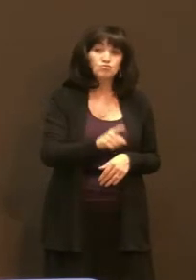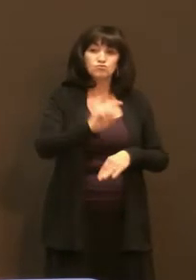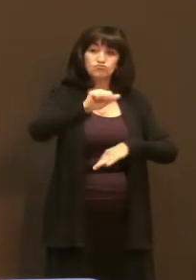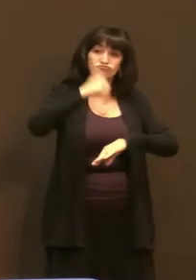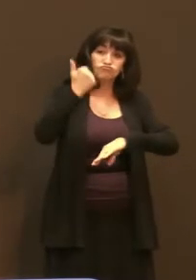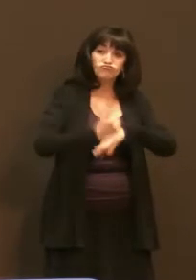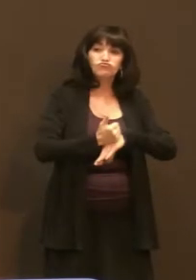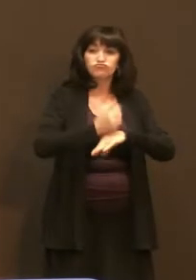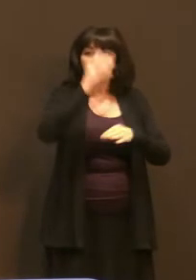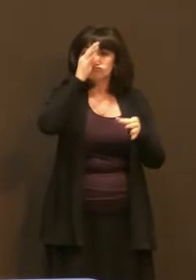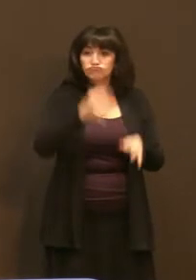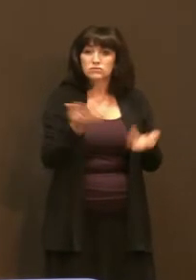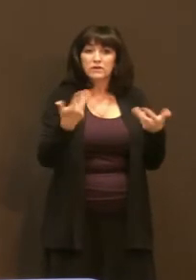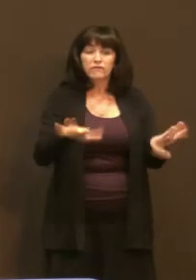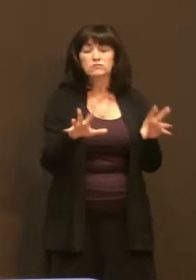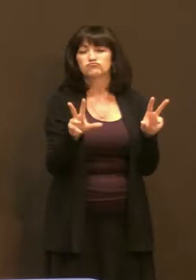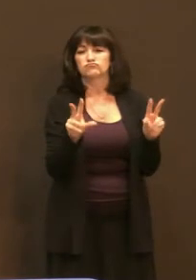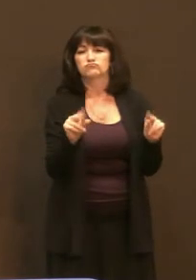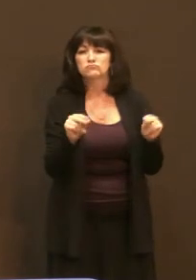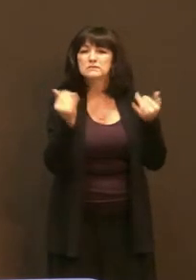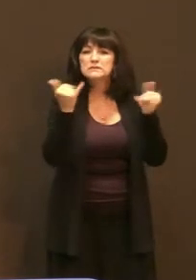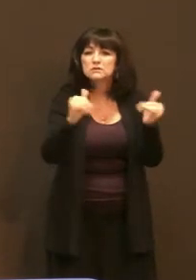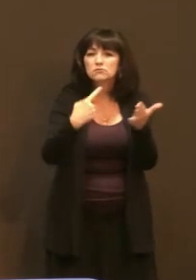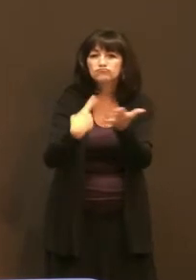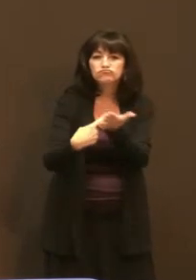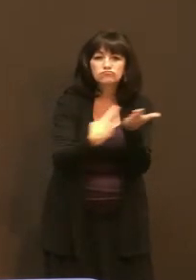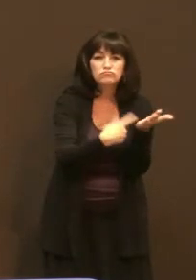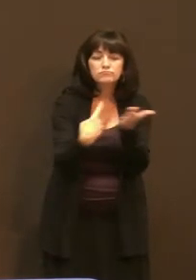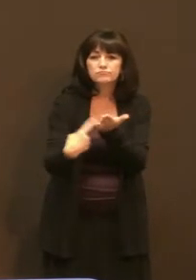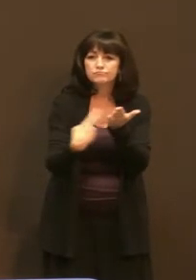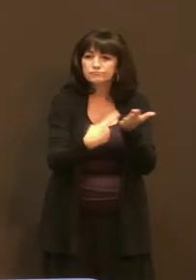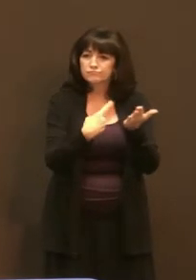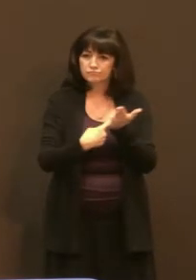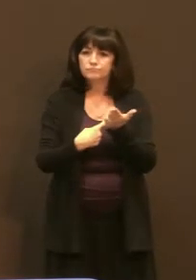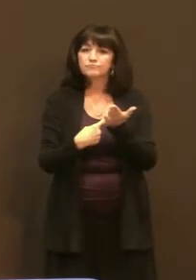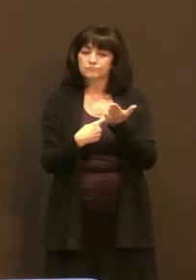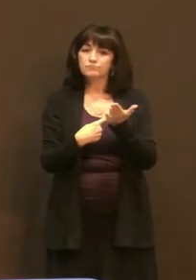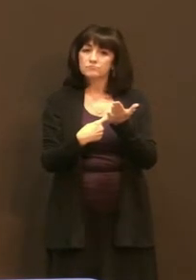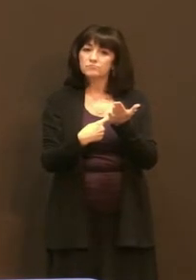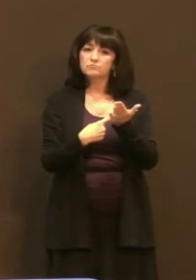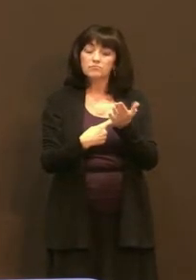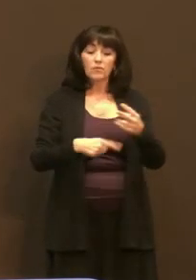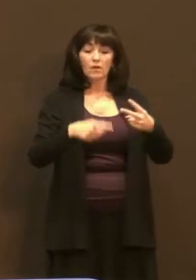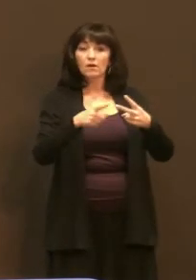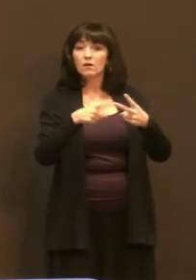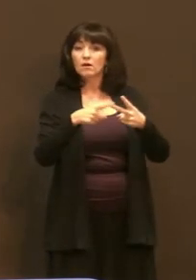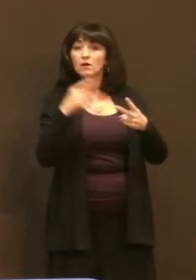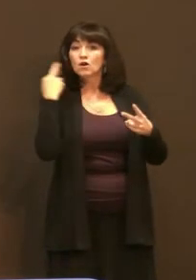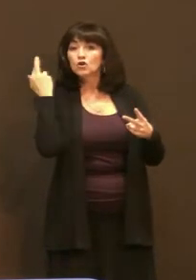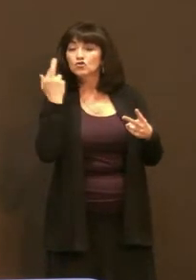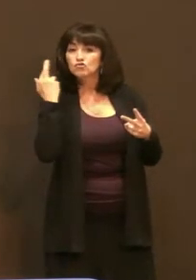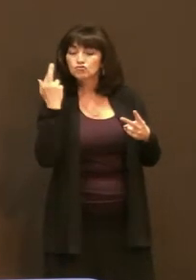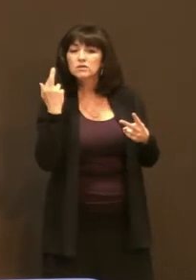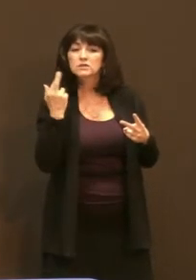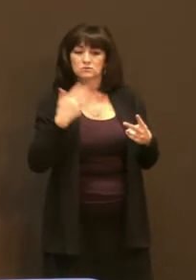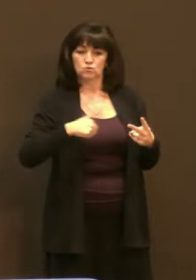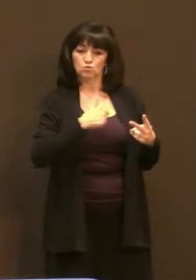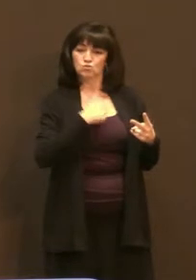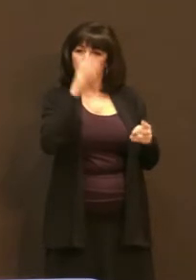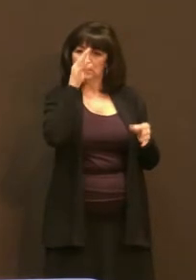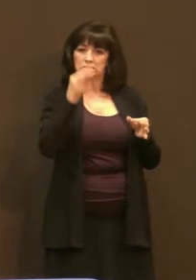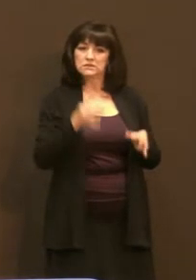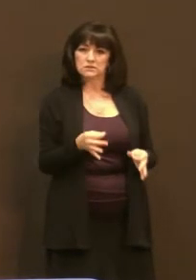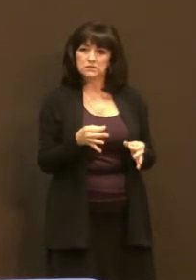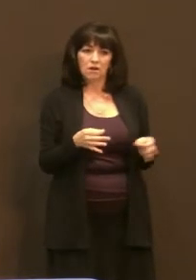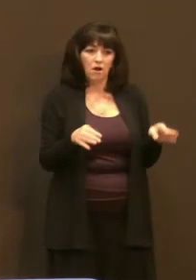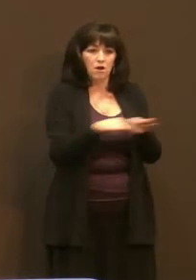it. And then the second reason for doing that is some of the actions that we've taken in shutting down the